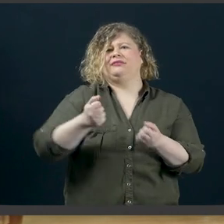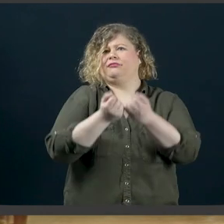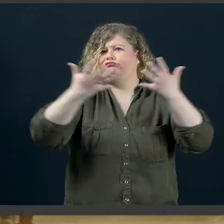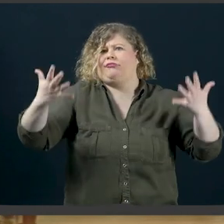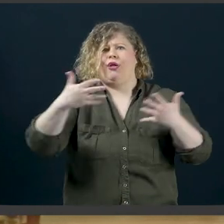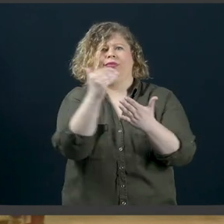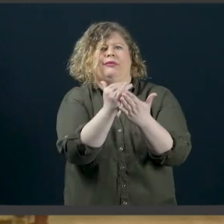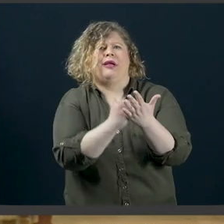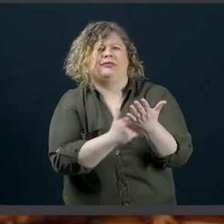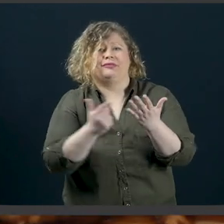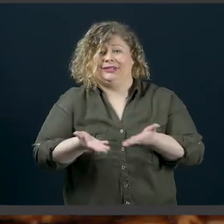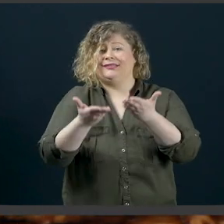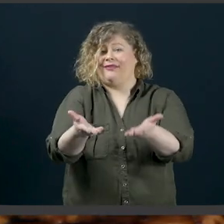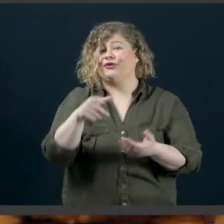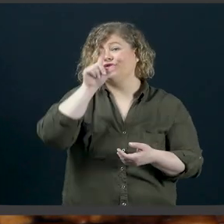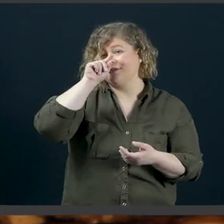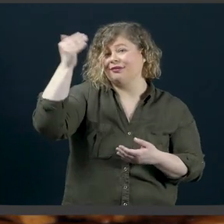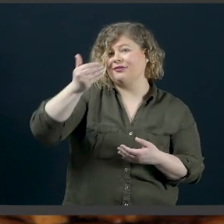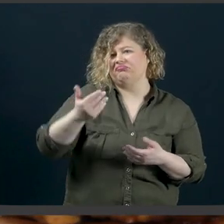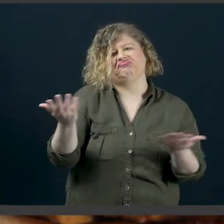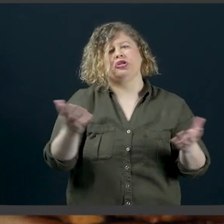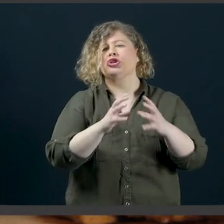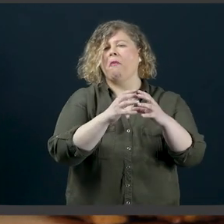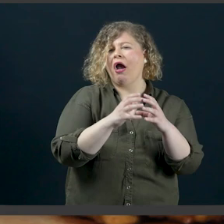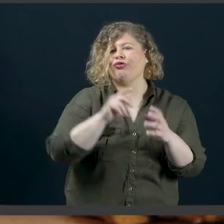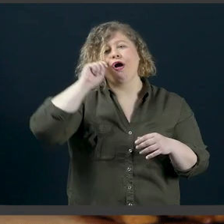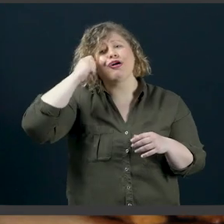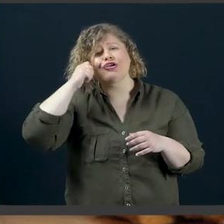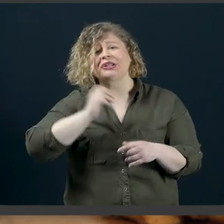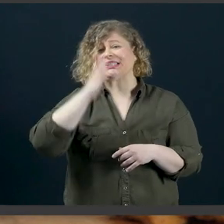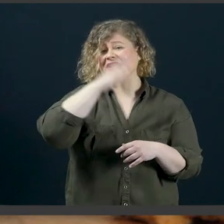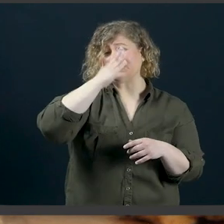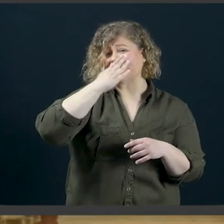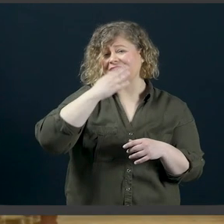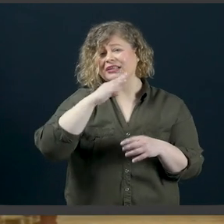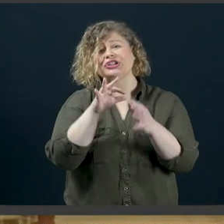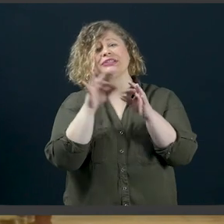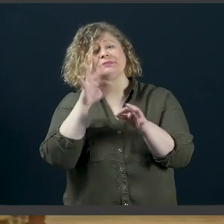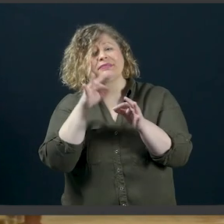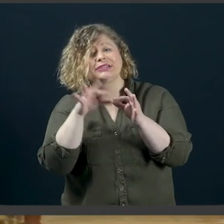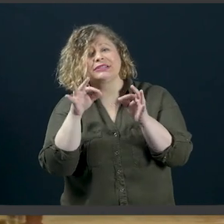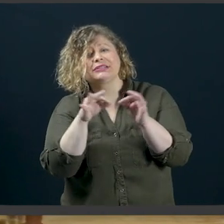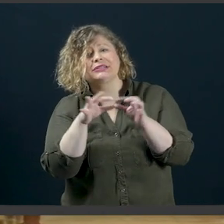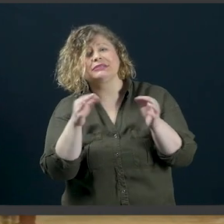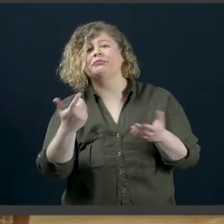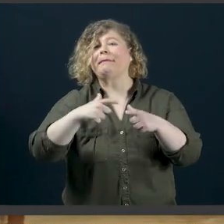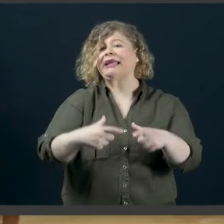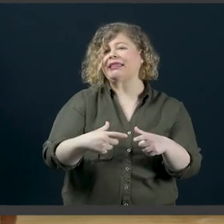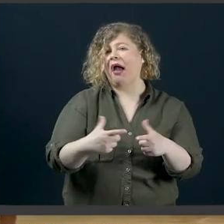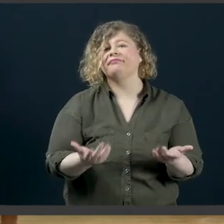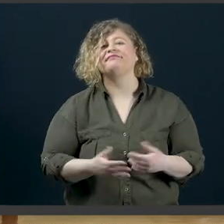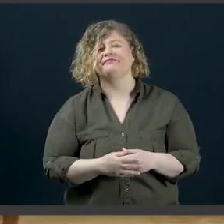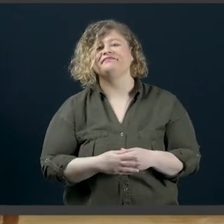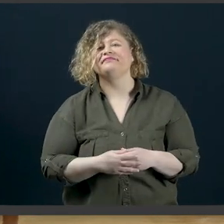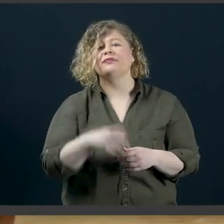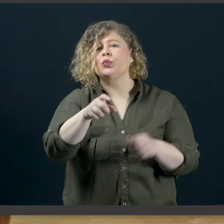serve H the chicken guo just tomato onion some ziki sauce some chips and some P bread you can